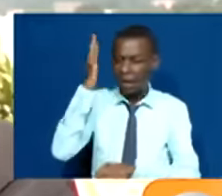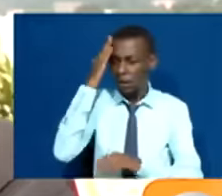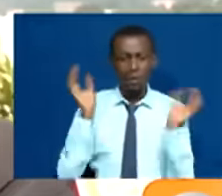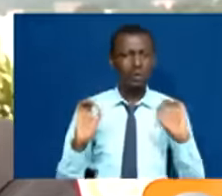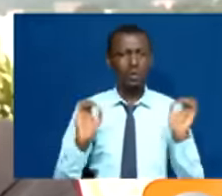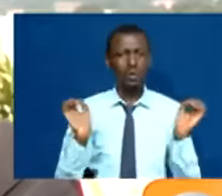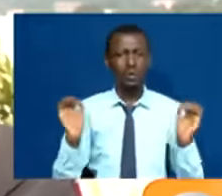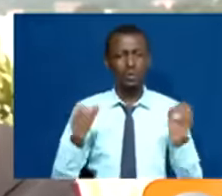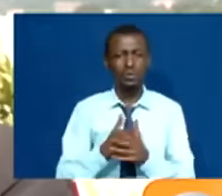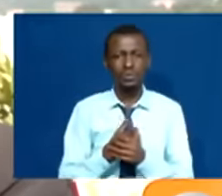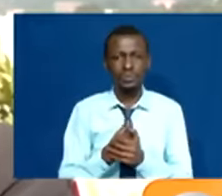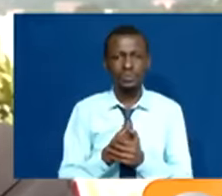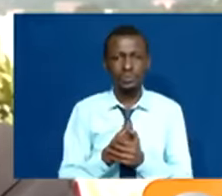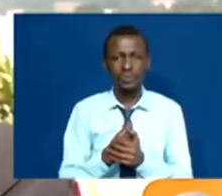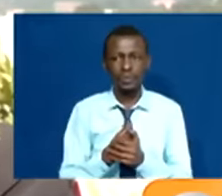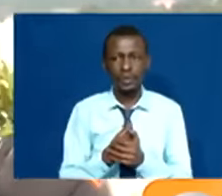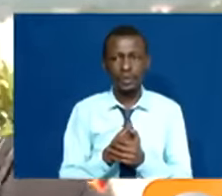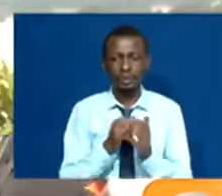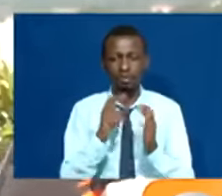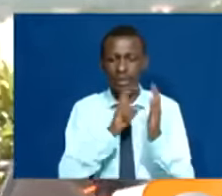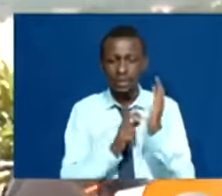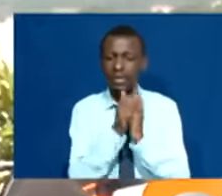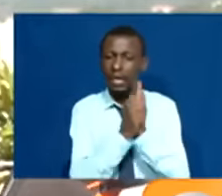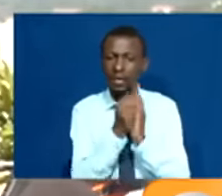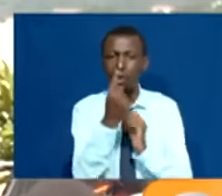him, the only thing you can do is look at Article 143. He sort of